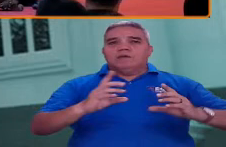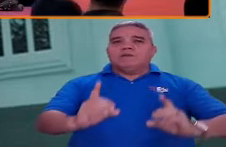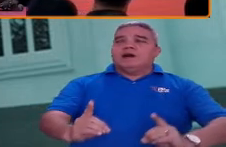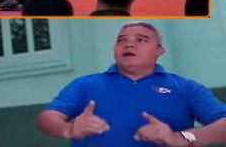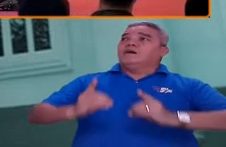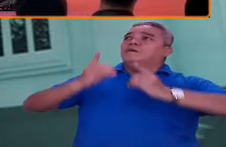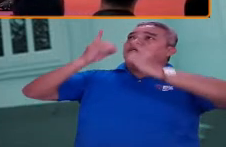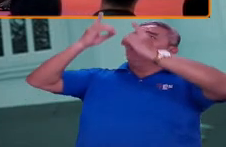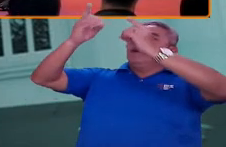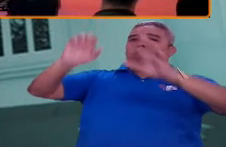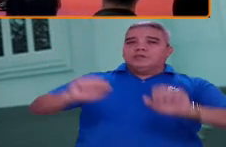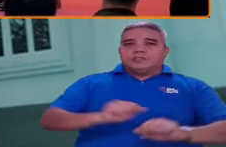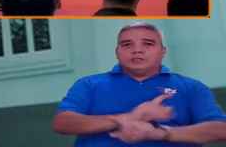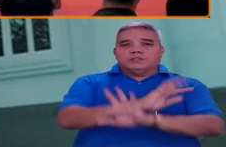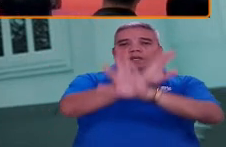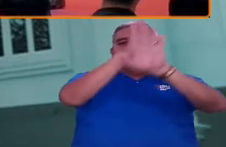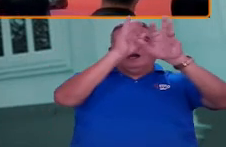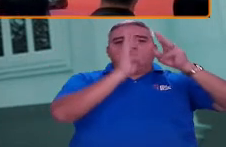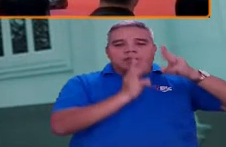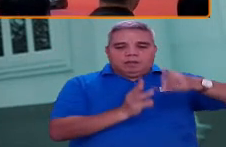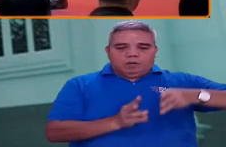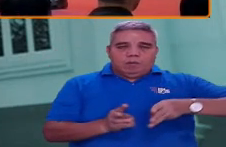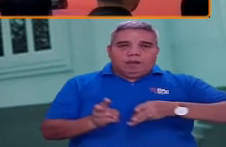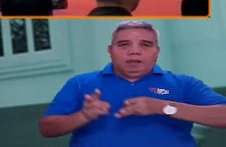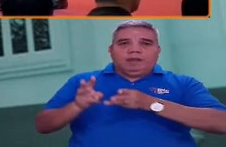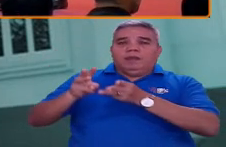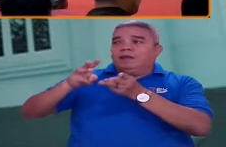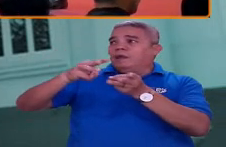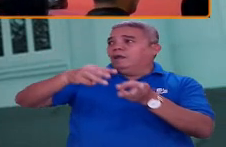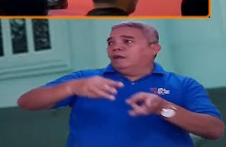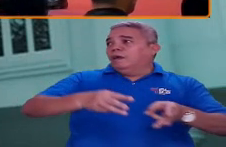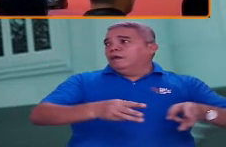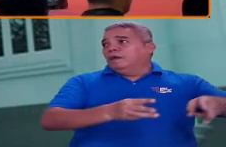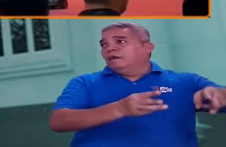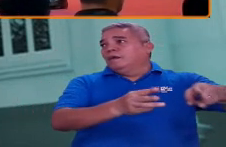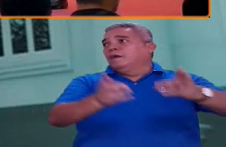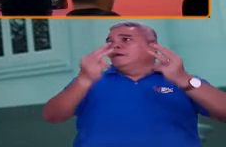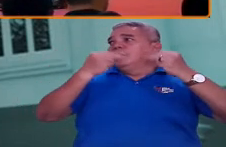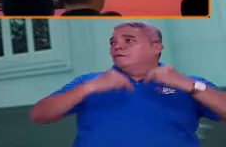the fire of our devotion light their way.